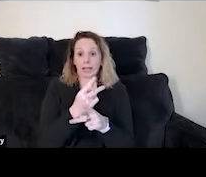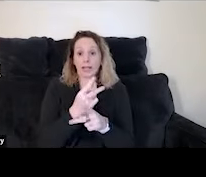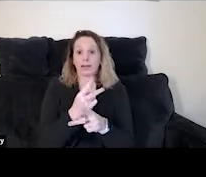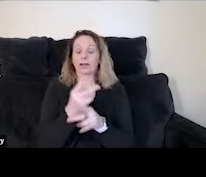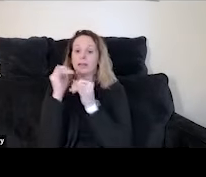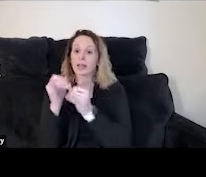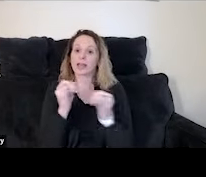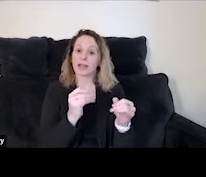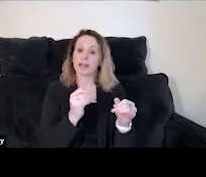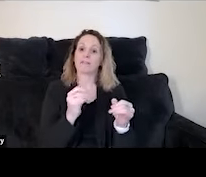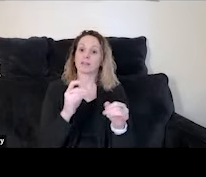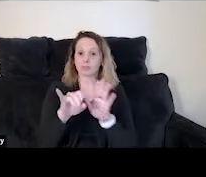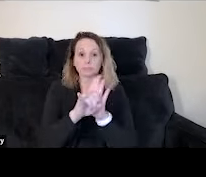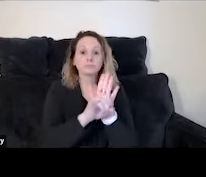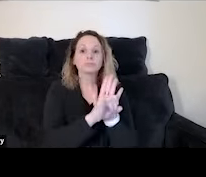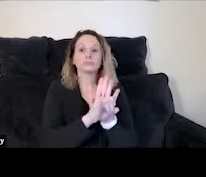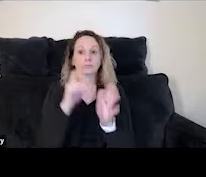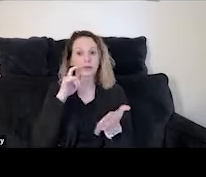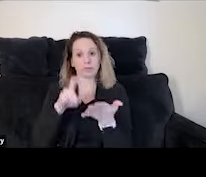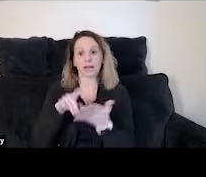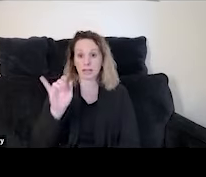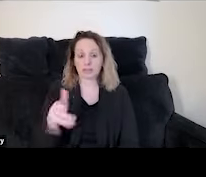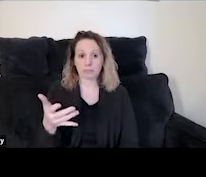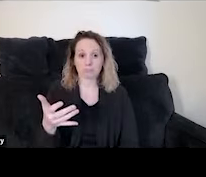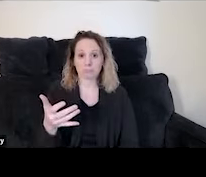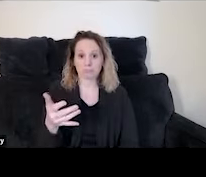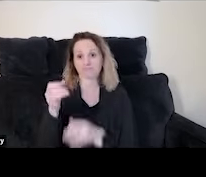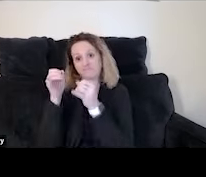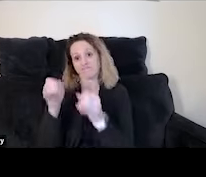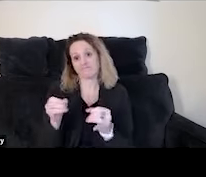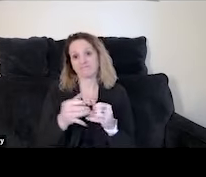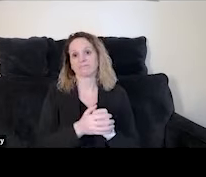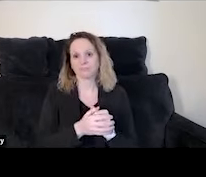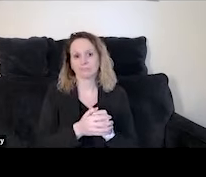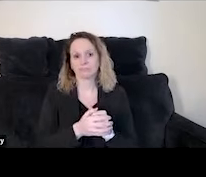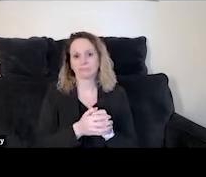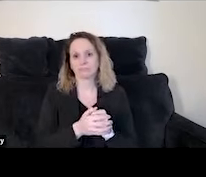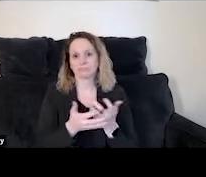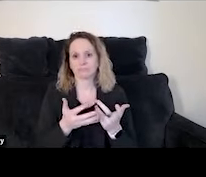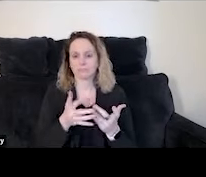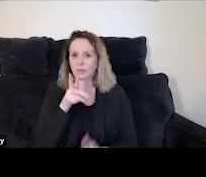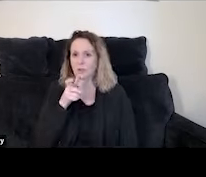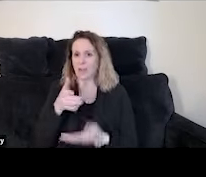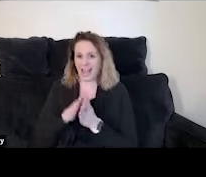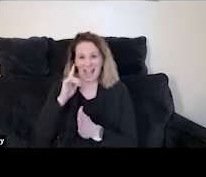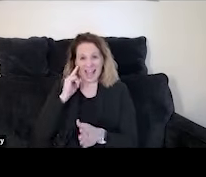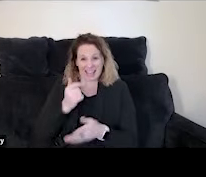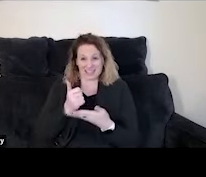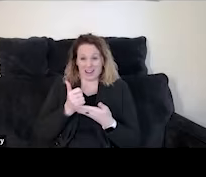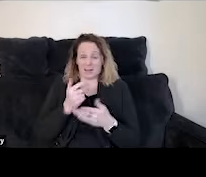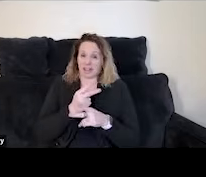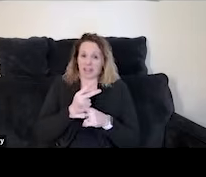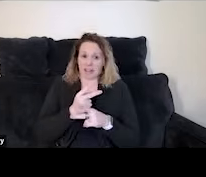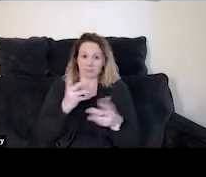individual's own identity, and recognizing the individual who is asking for care and how that